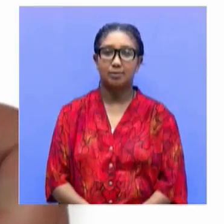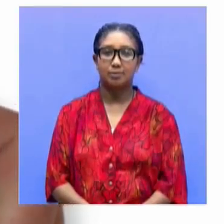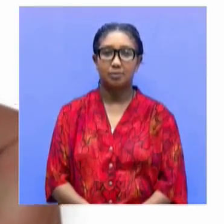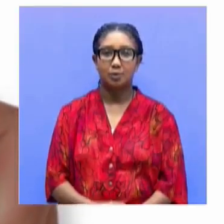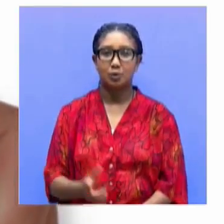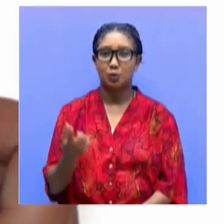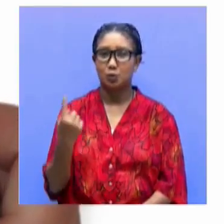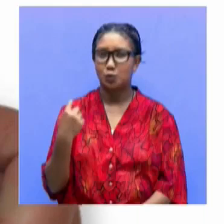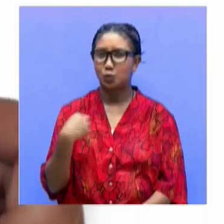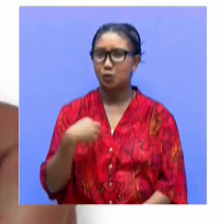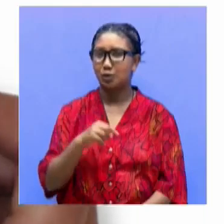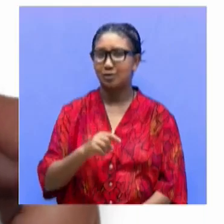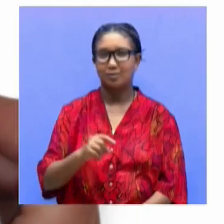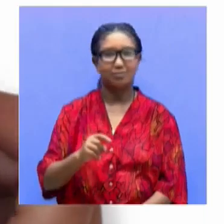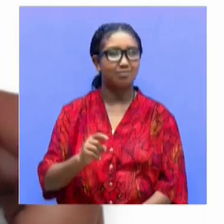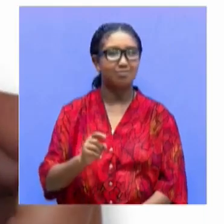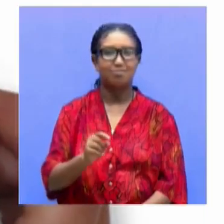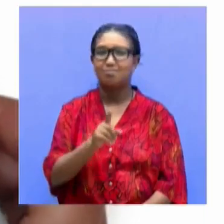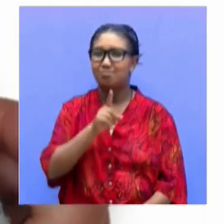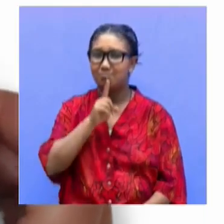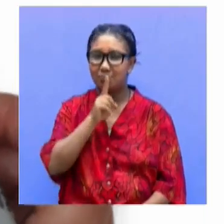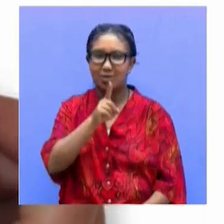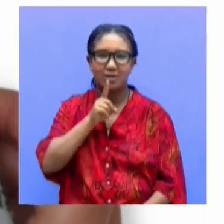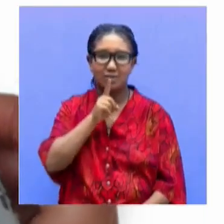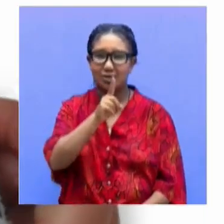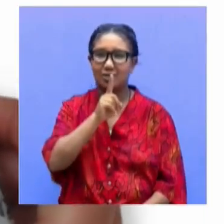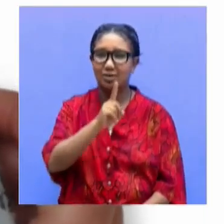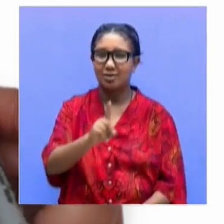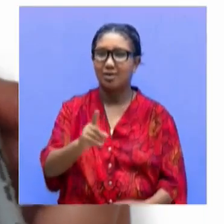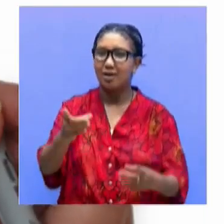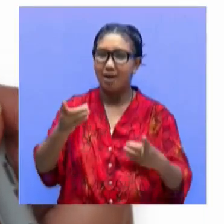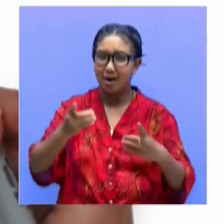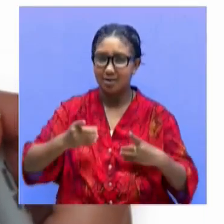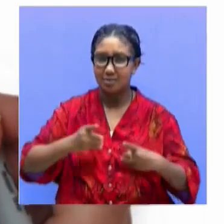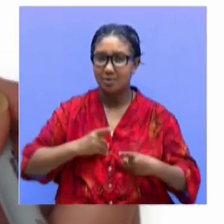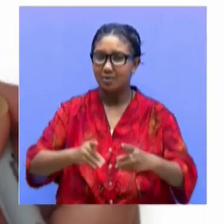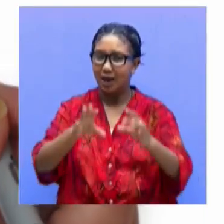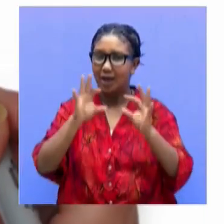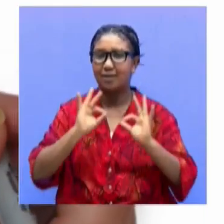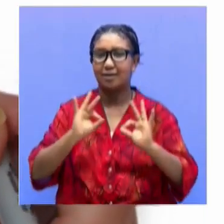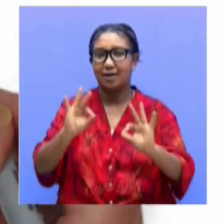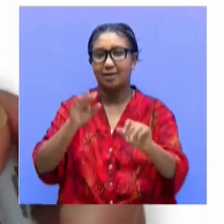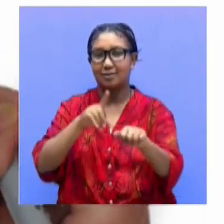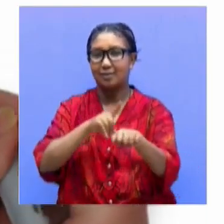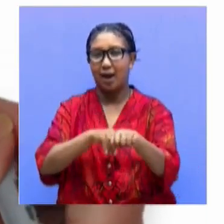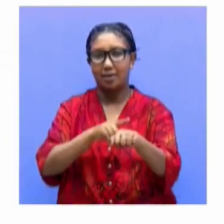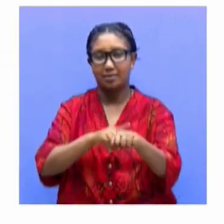we really had a great time. We really had